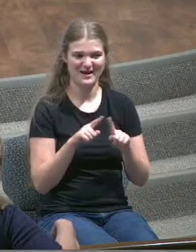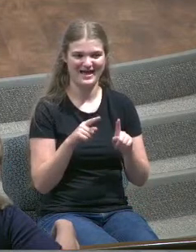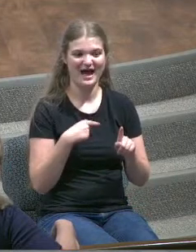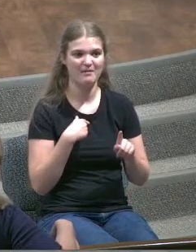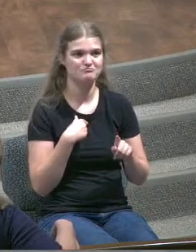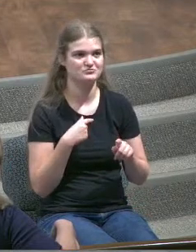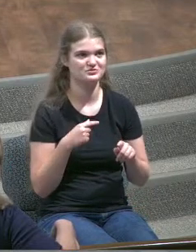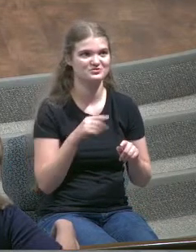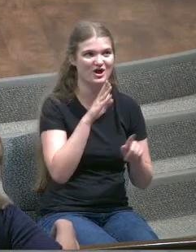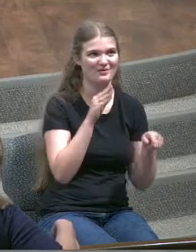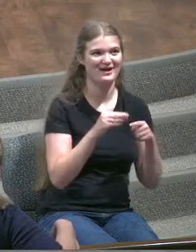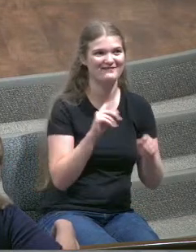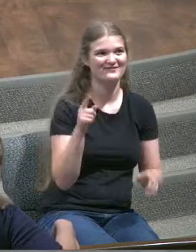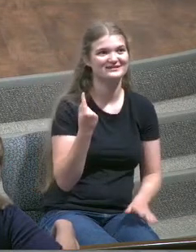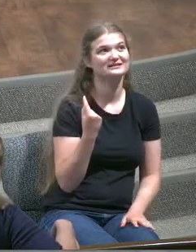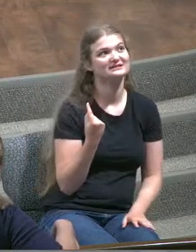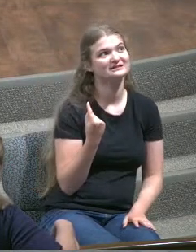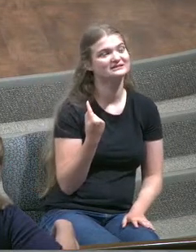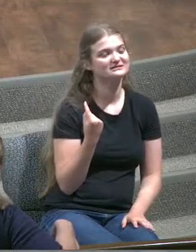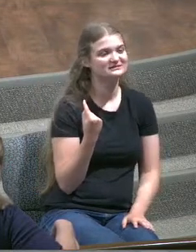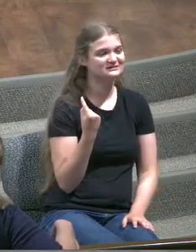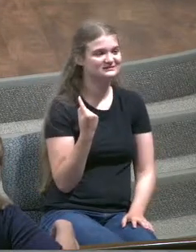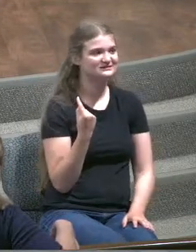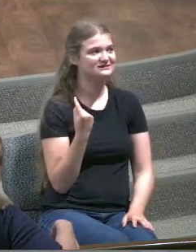little side road here.